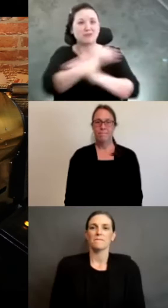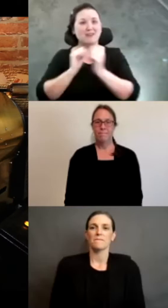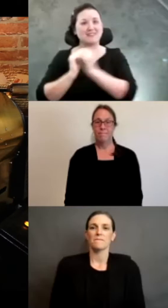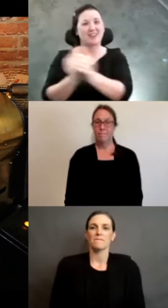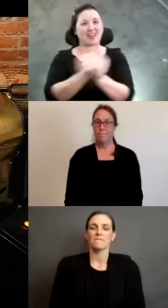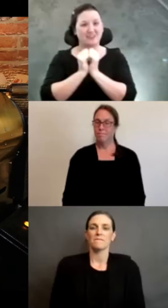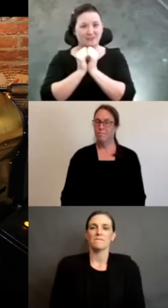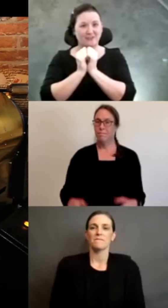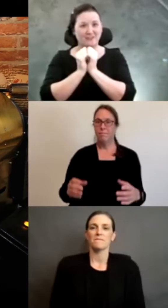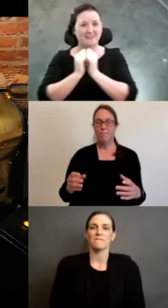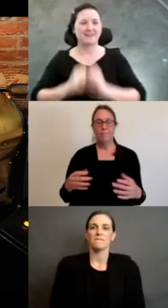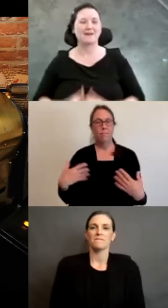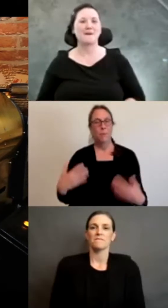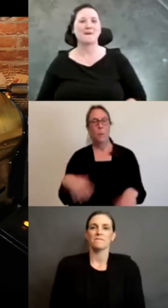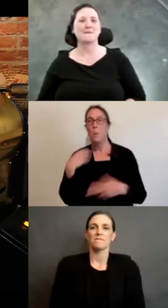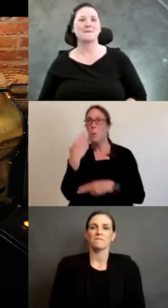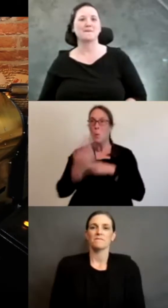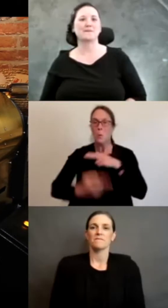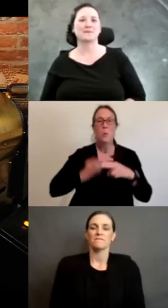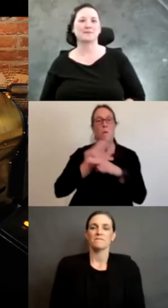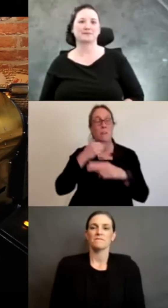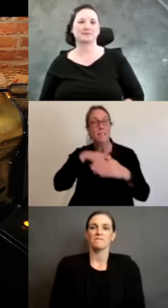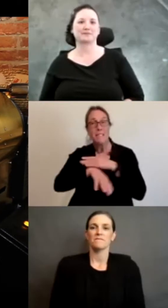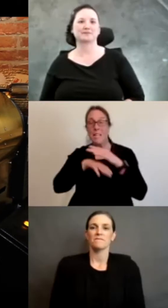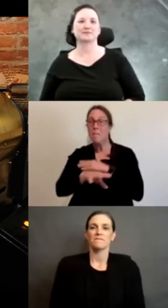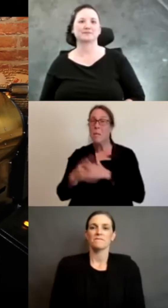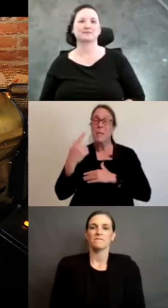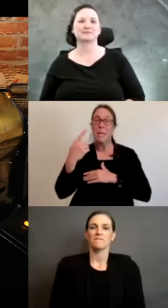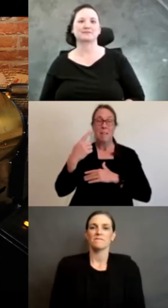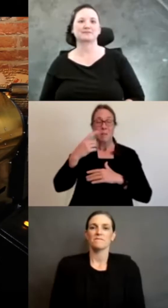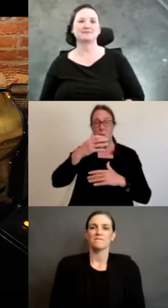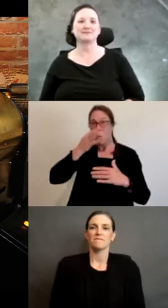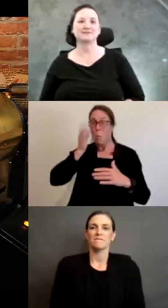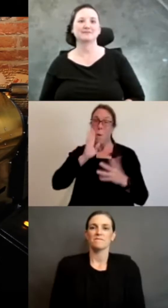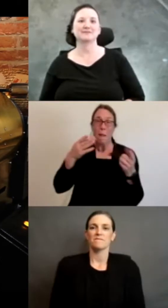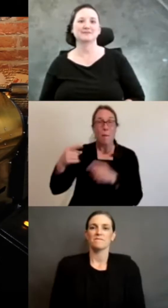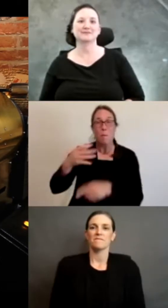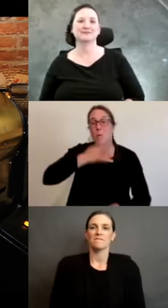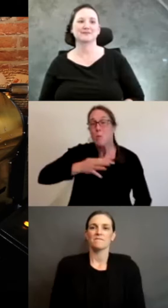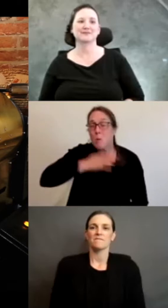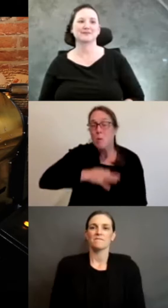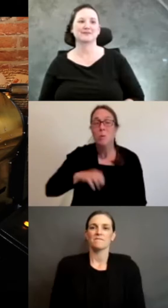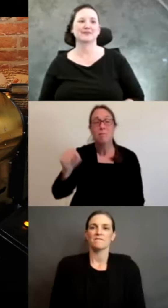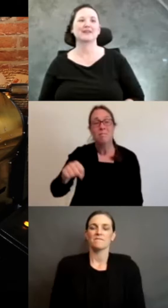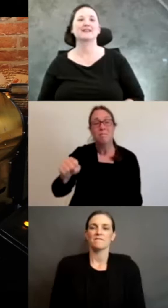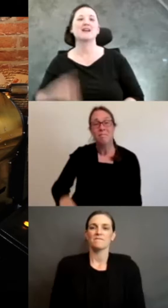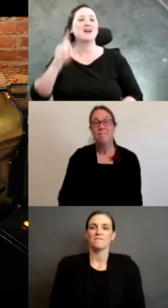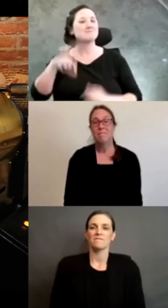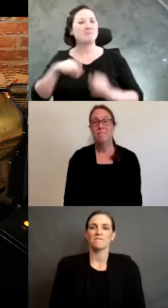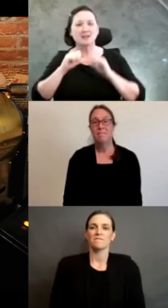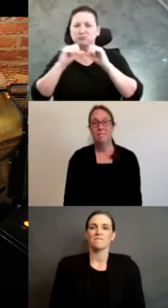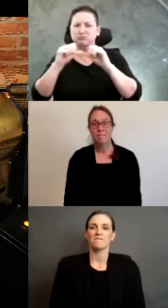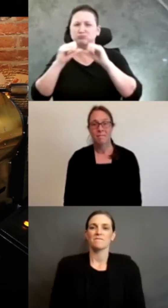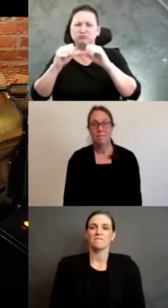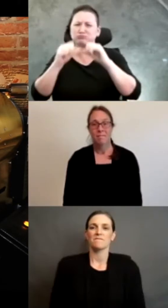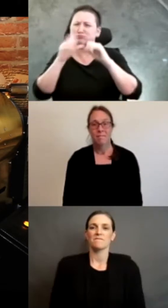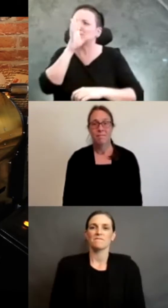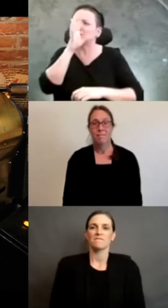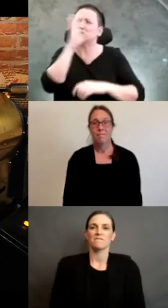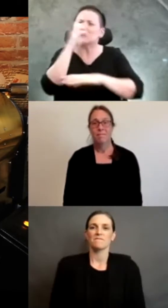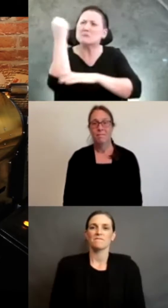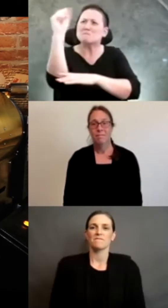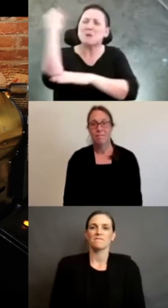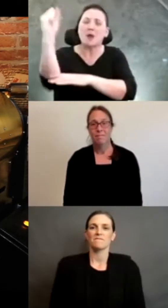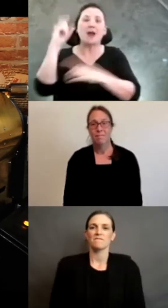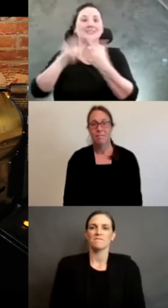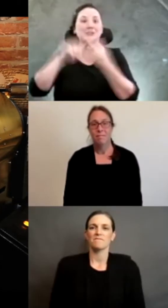Universal accessibility is within reach. You have to persist and speak out until things change. Make it right. It's the